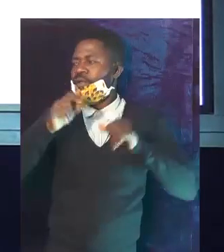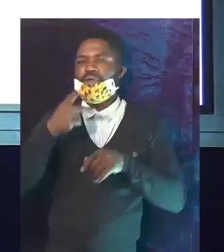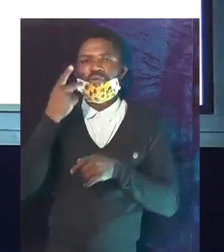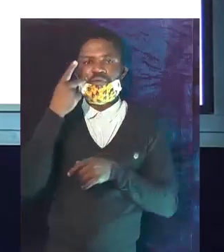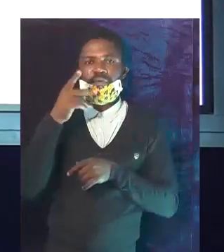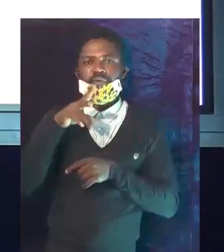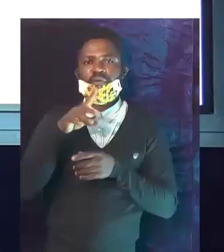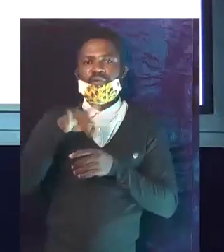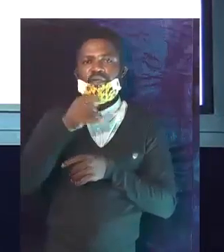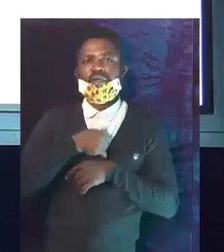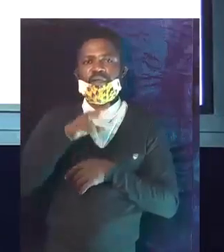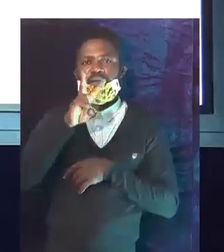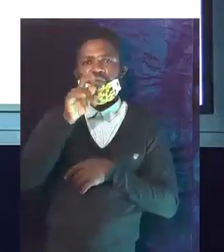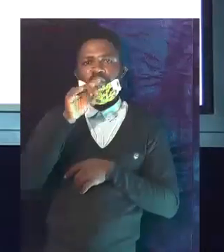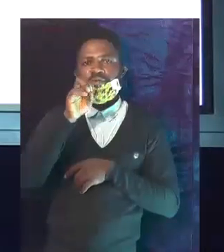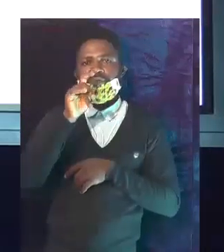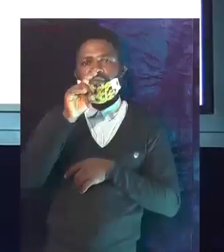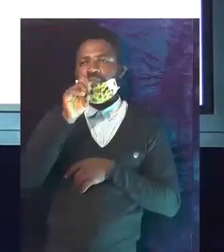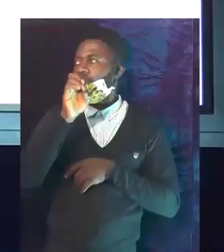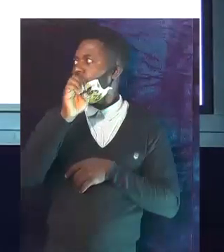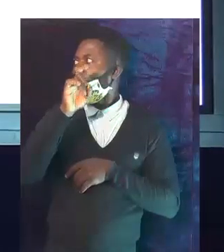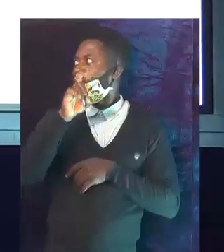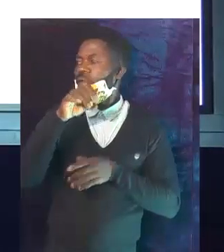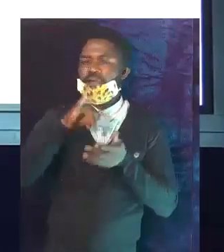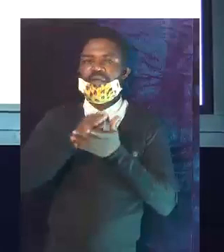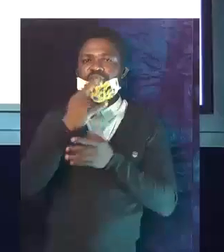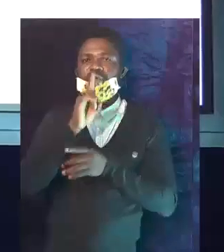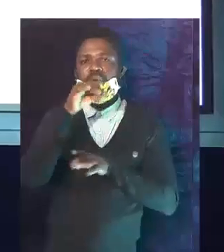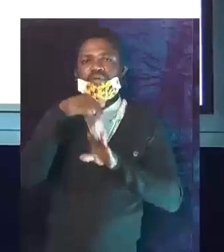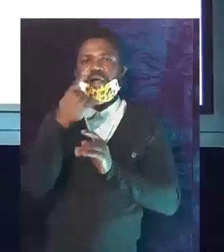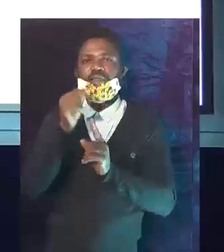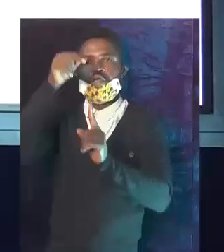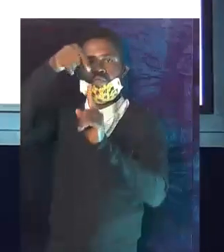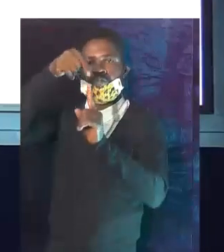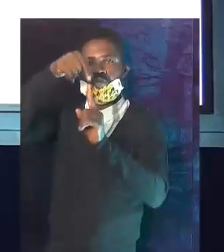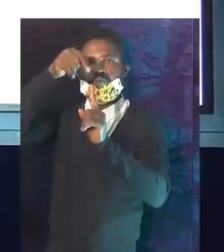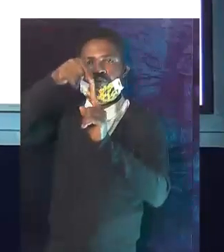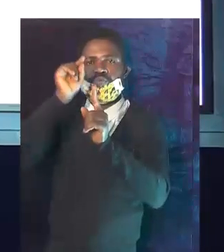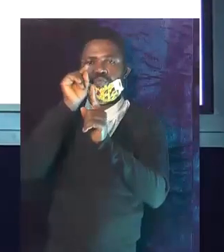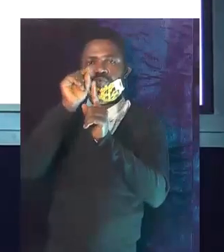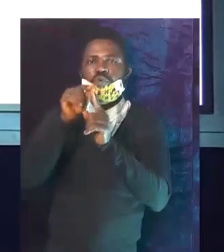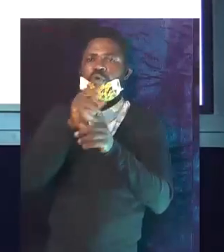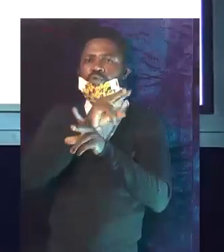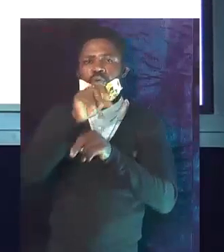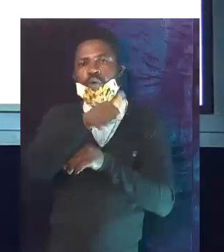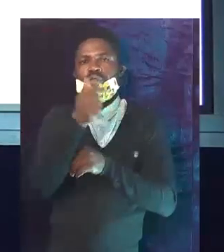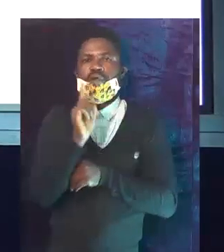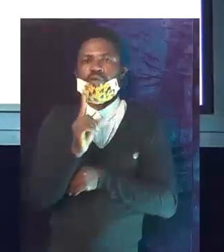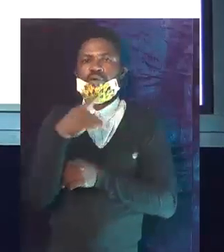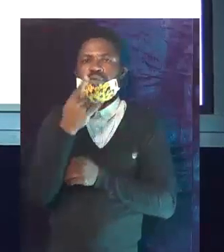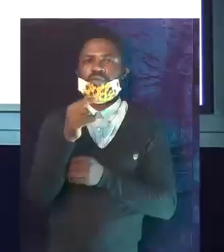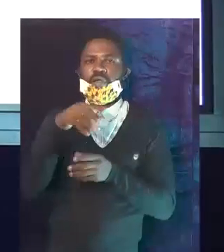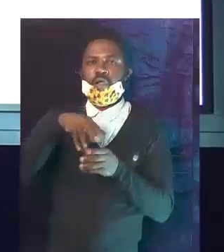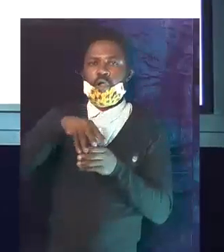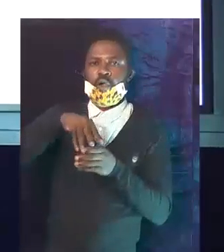any vertex? It has just 1. And that is the one at the top. No other vertex. Now, cones, you